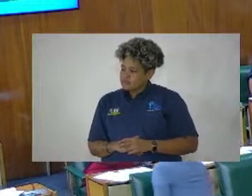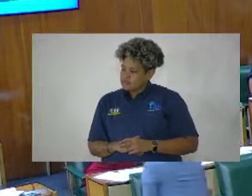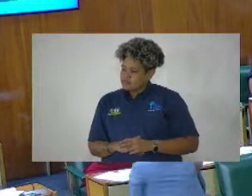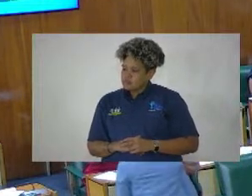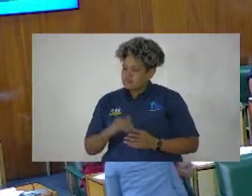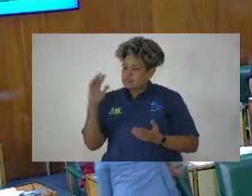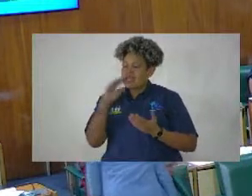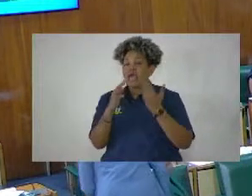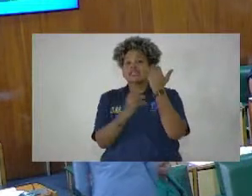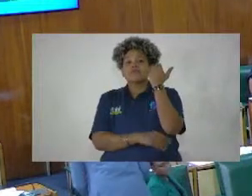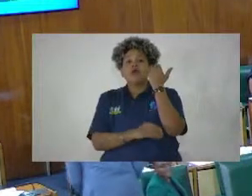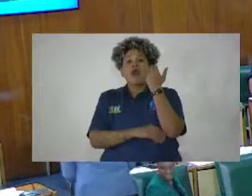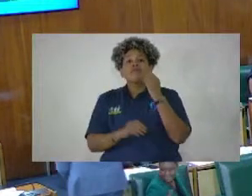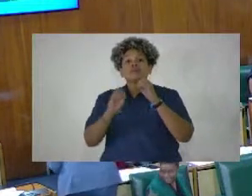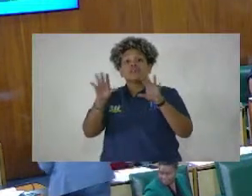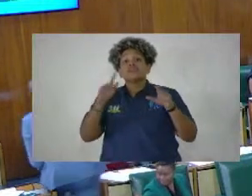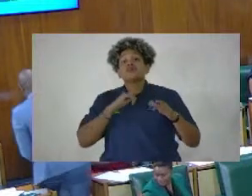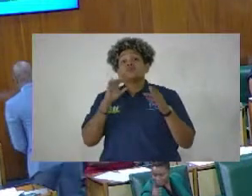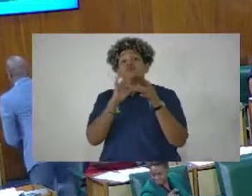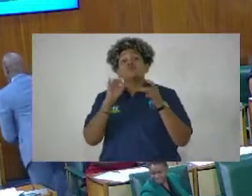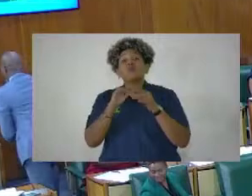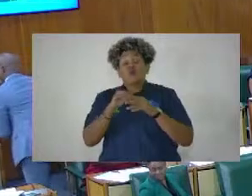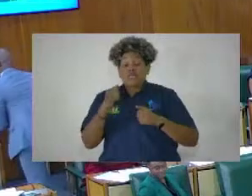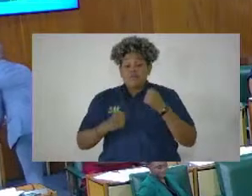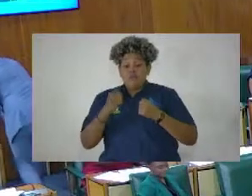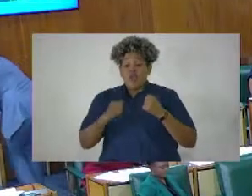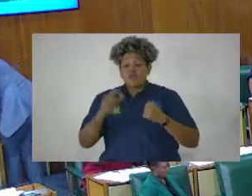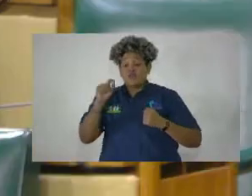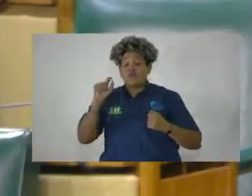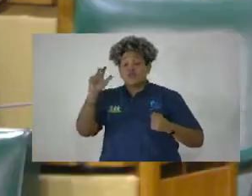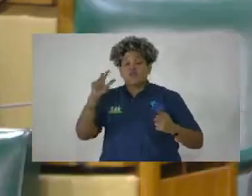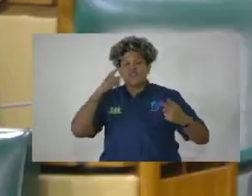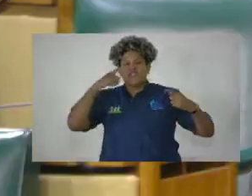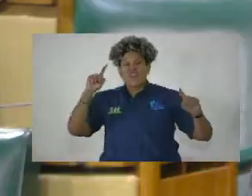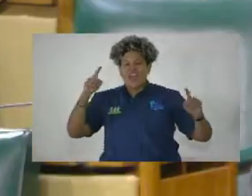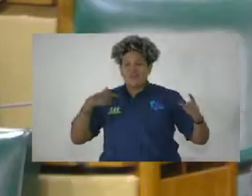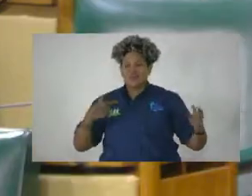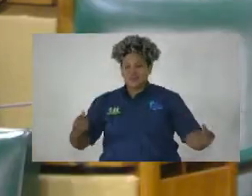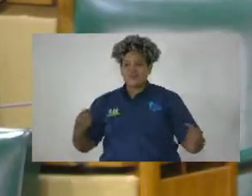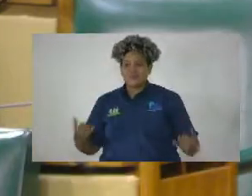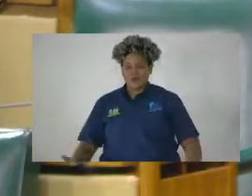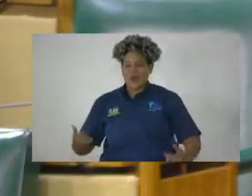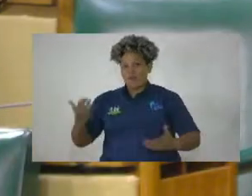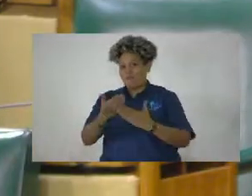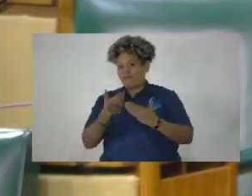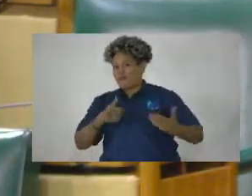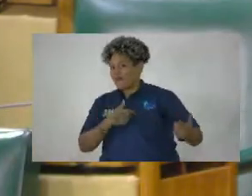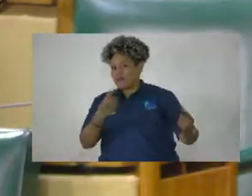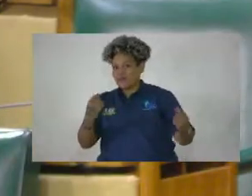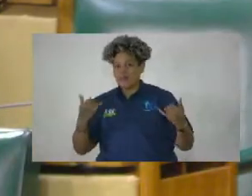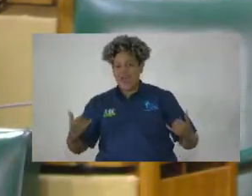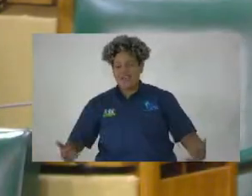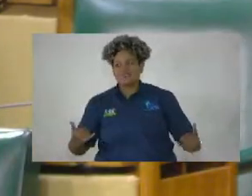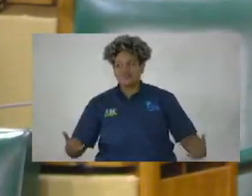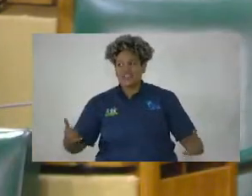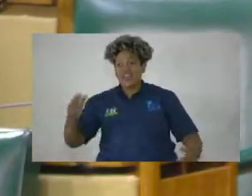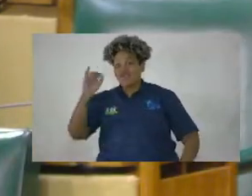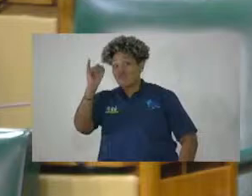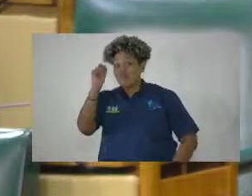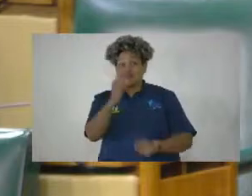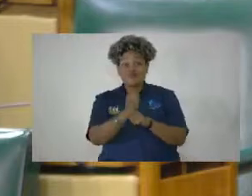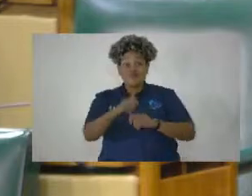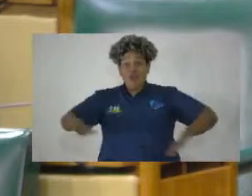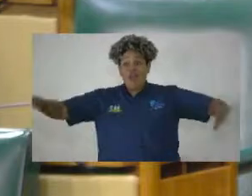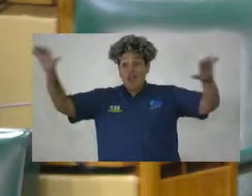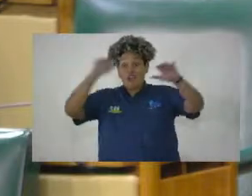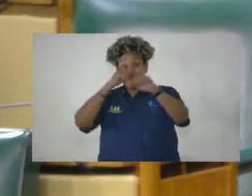We spoke about it in March of 2023 and before, Mr. Speaker, and today it is a